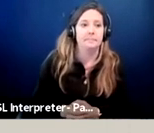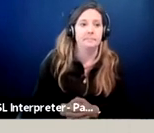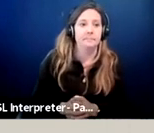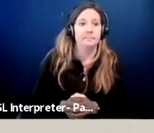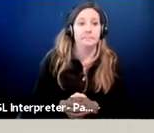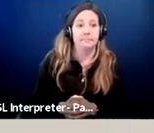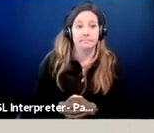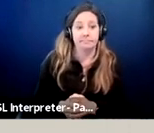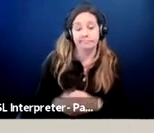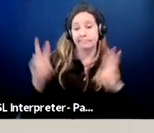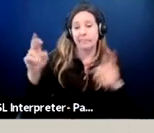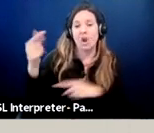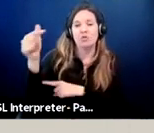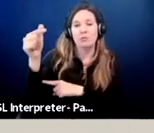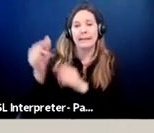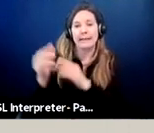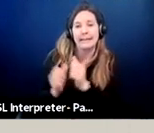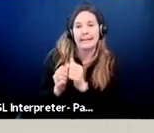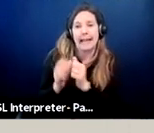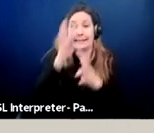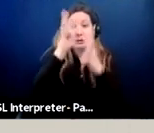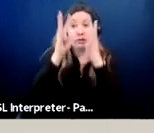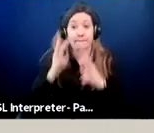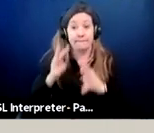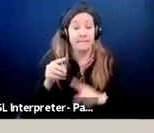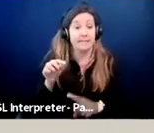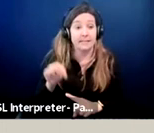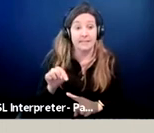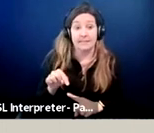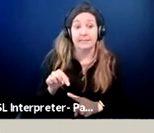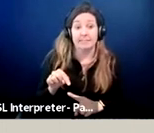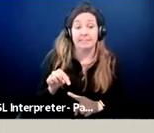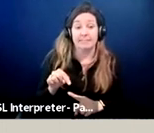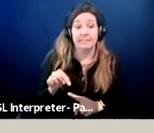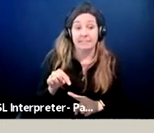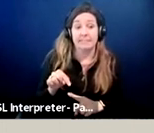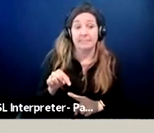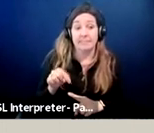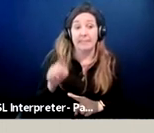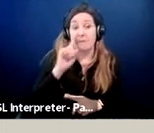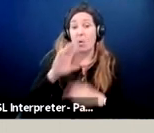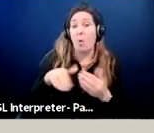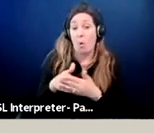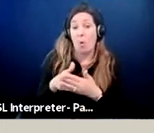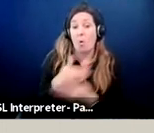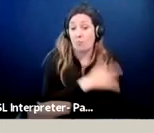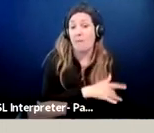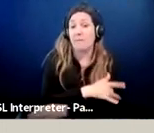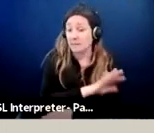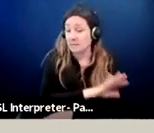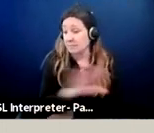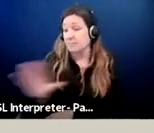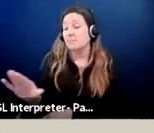And then you have green initiatives. So green initiatives is a major mandate this year for all provinces. So there's new programs coming